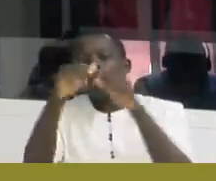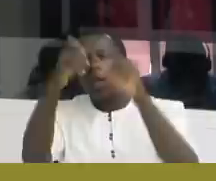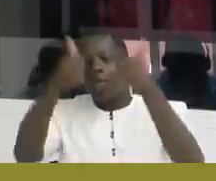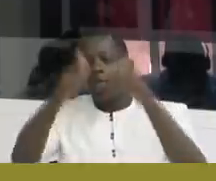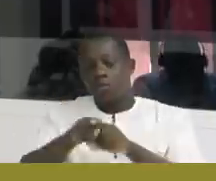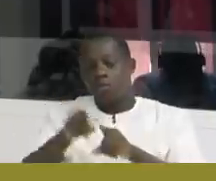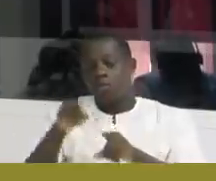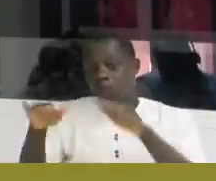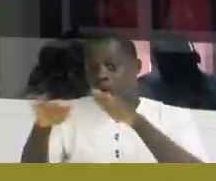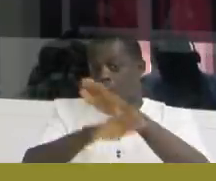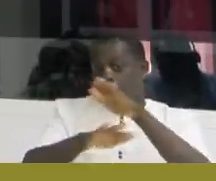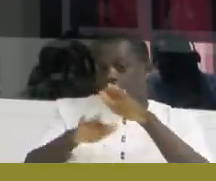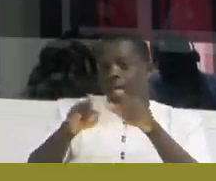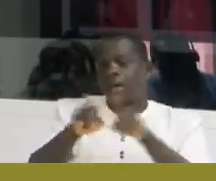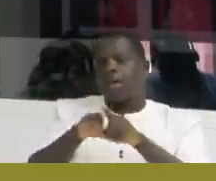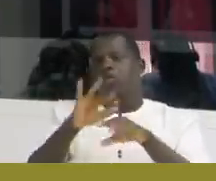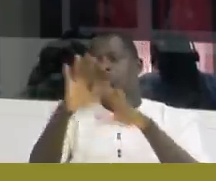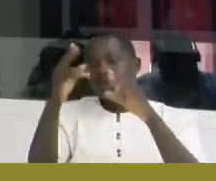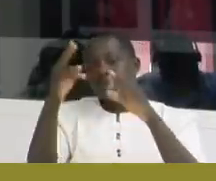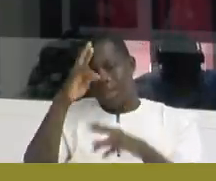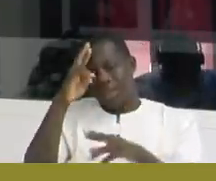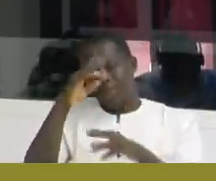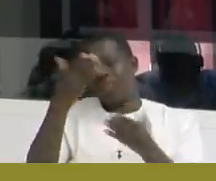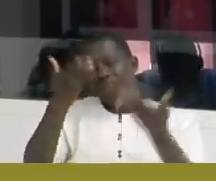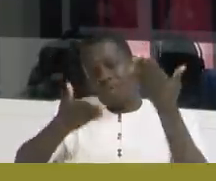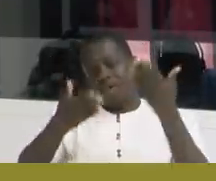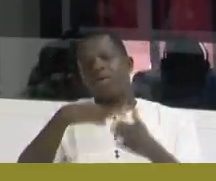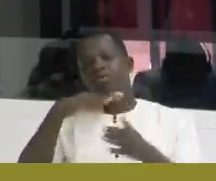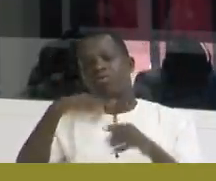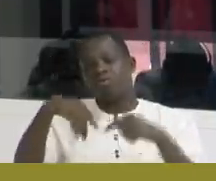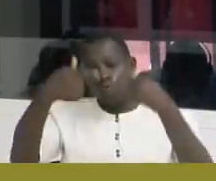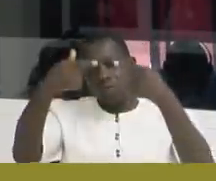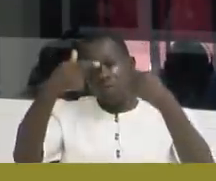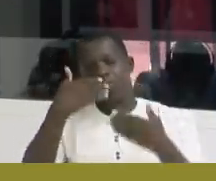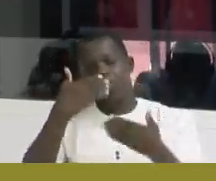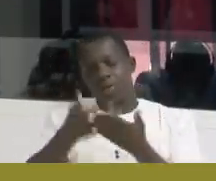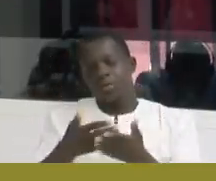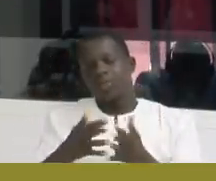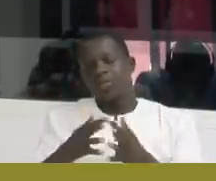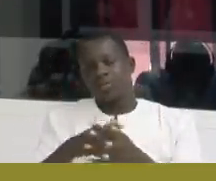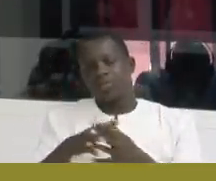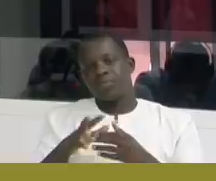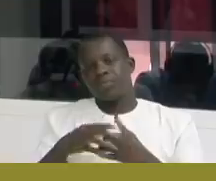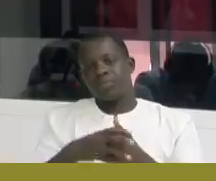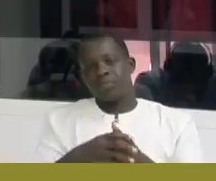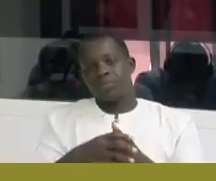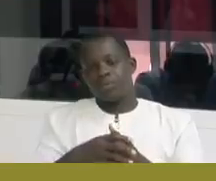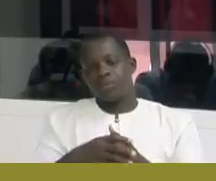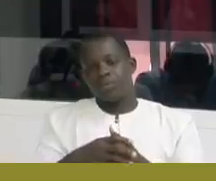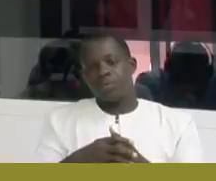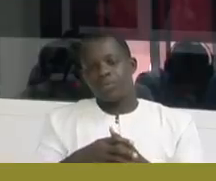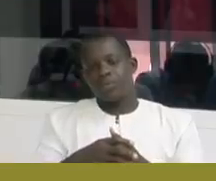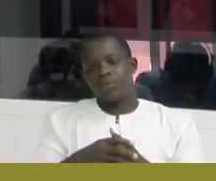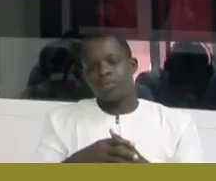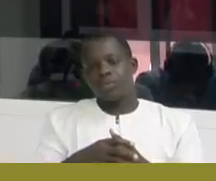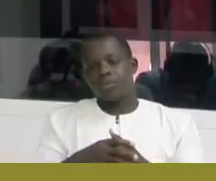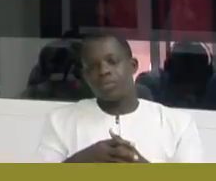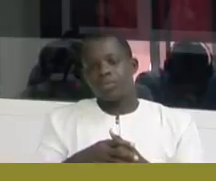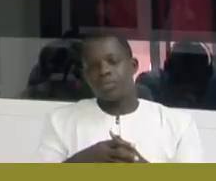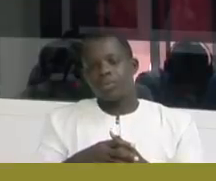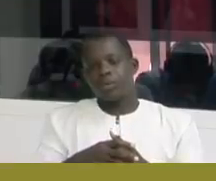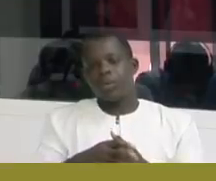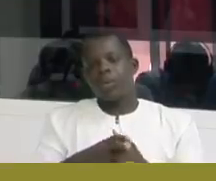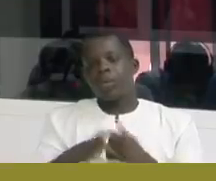reason. Fair enough. Proceed. Yes, sir. So as time drew